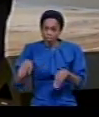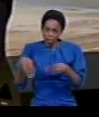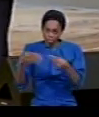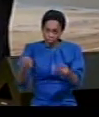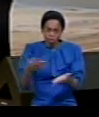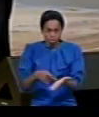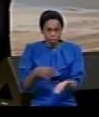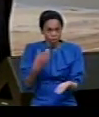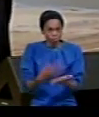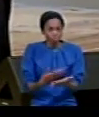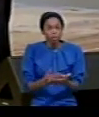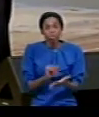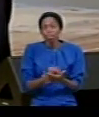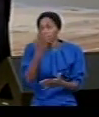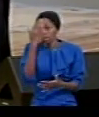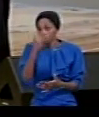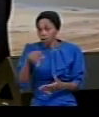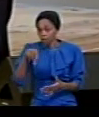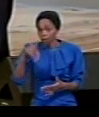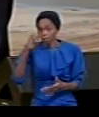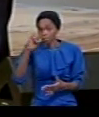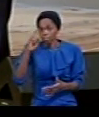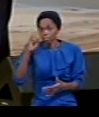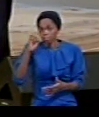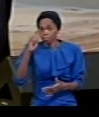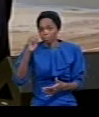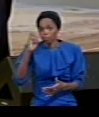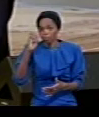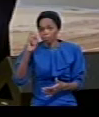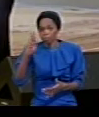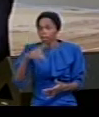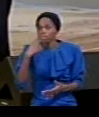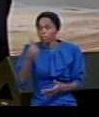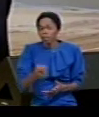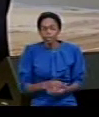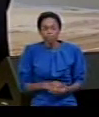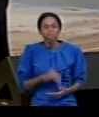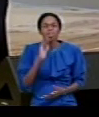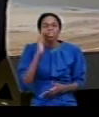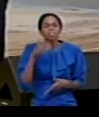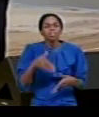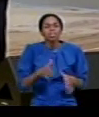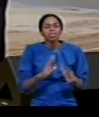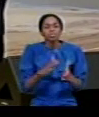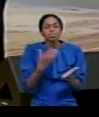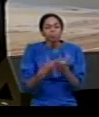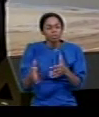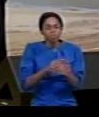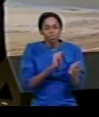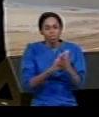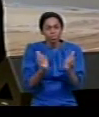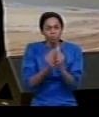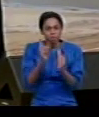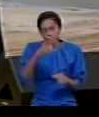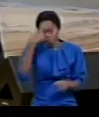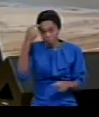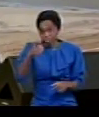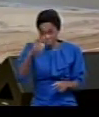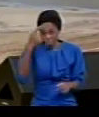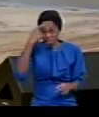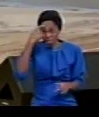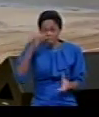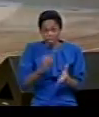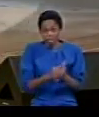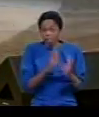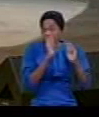Peter said unto him, thy money perish with thee, because thou hast taught that the